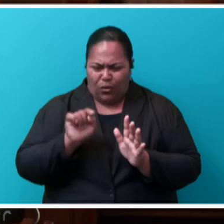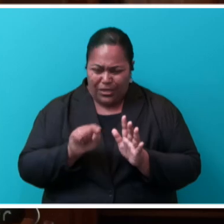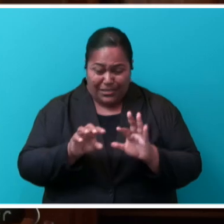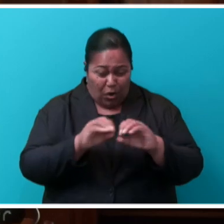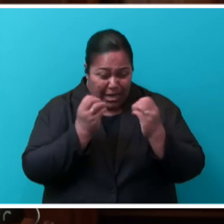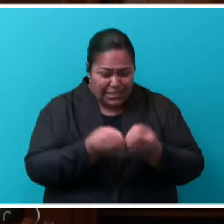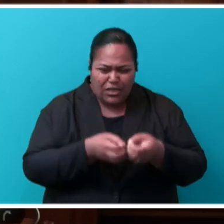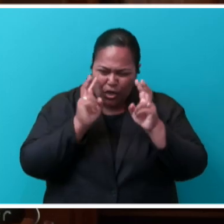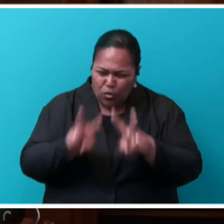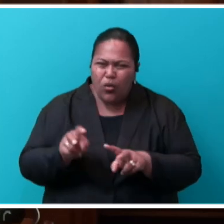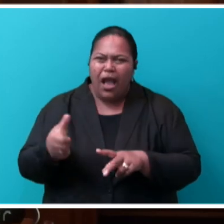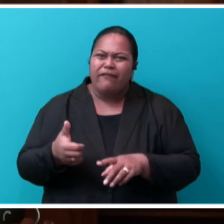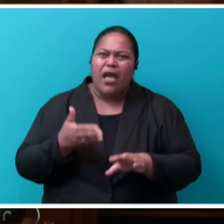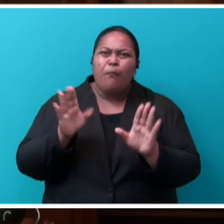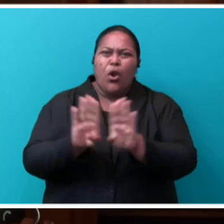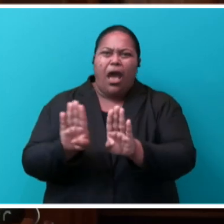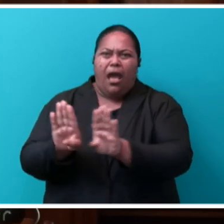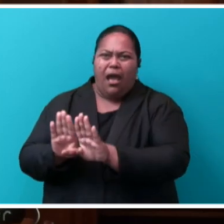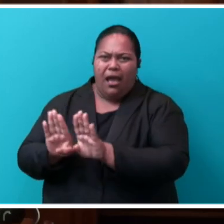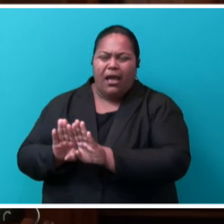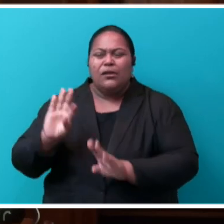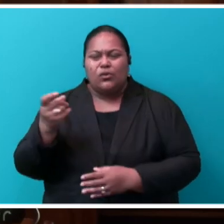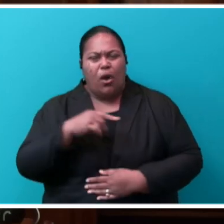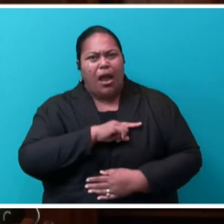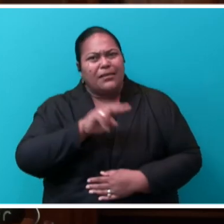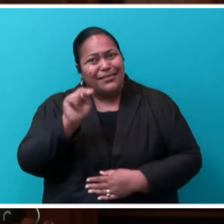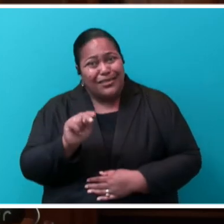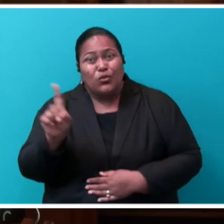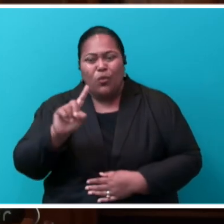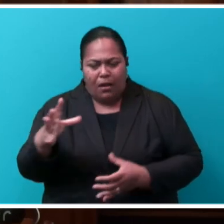in place to try and counter the rising numbers of